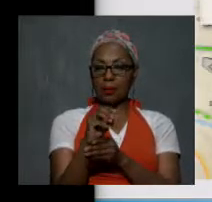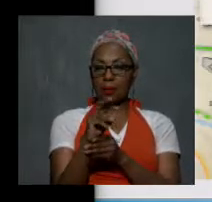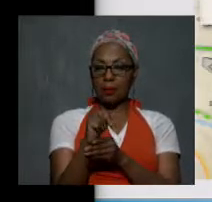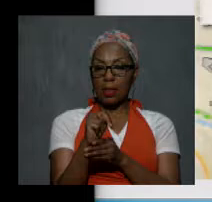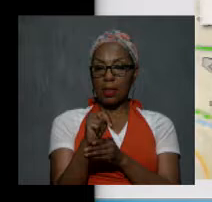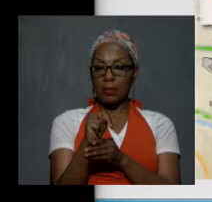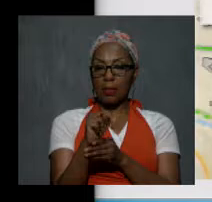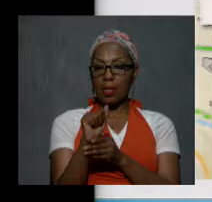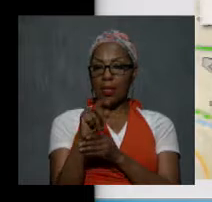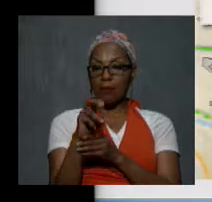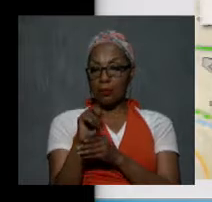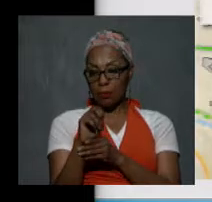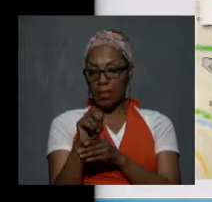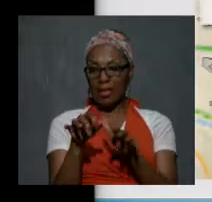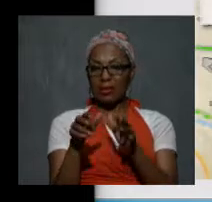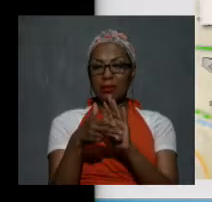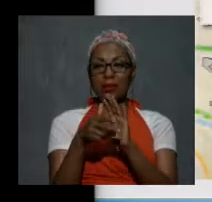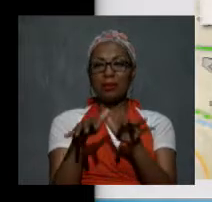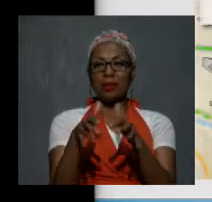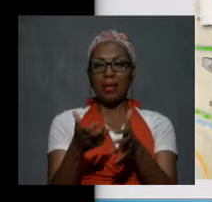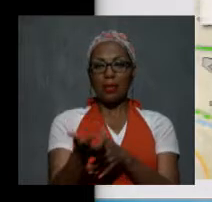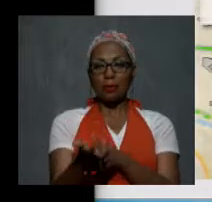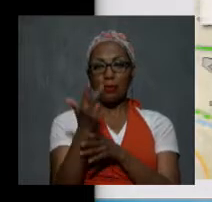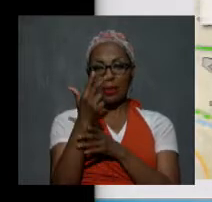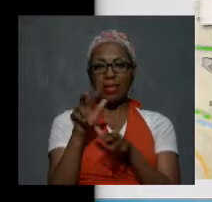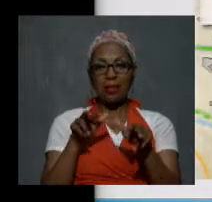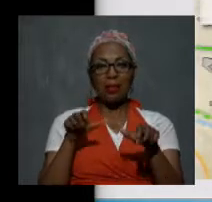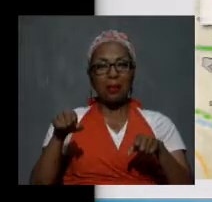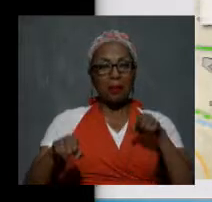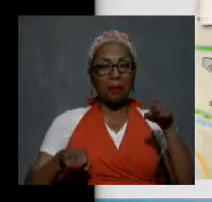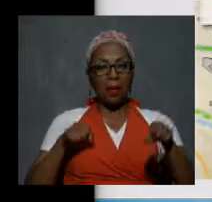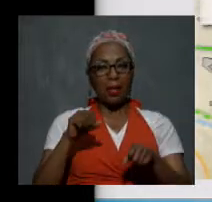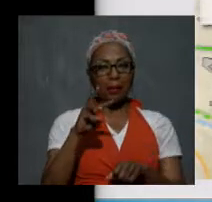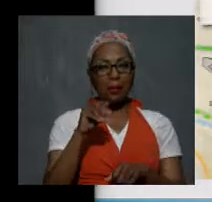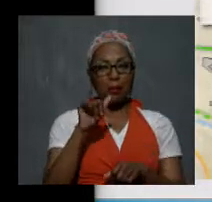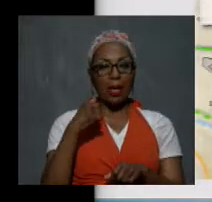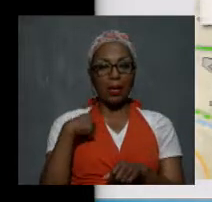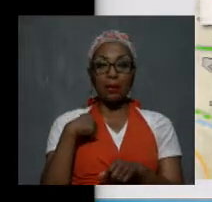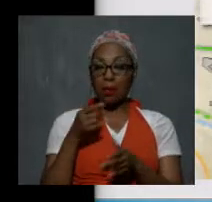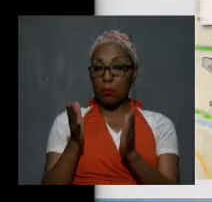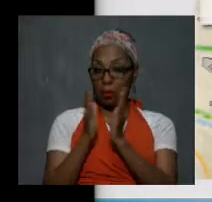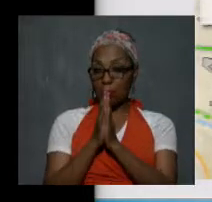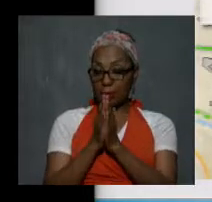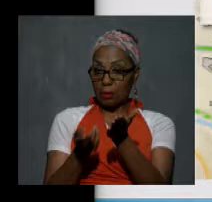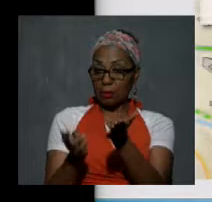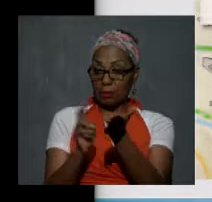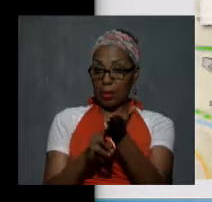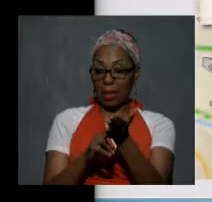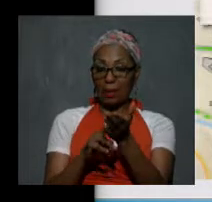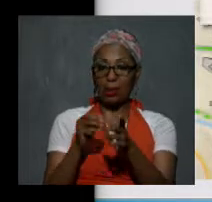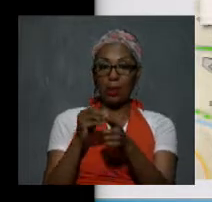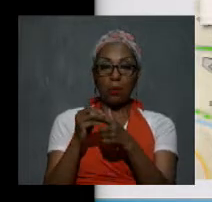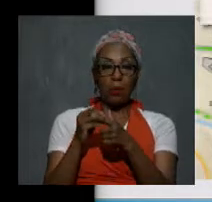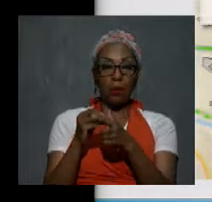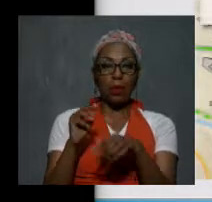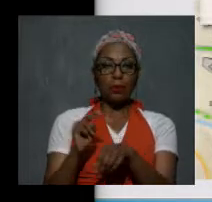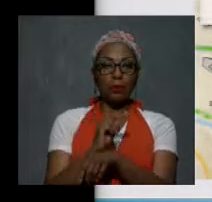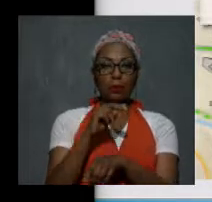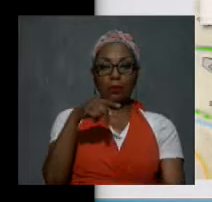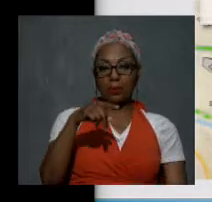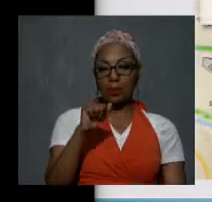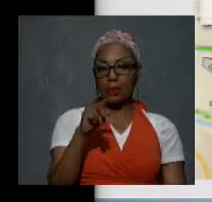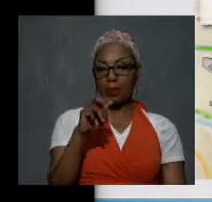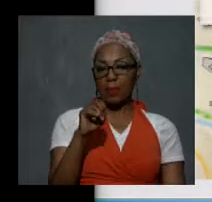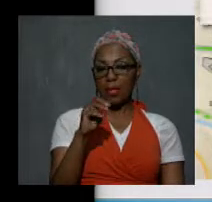a Class 3 bikeway, and we were requested to be able to sign that or use pavement markings